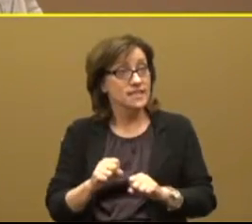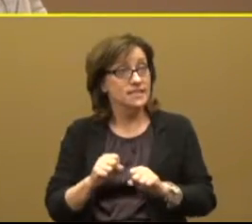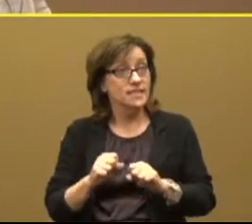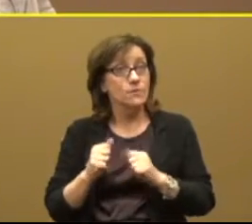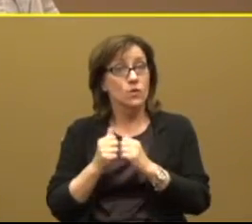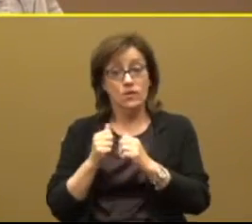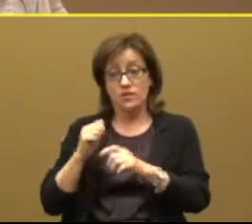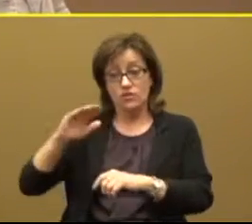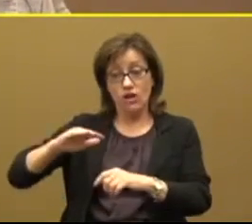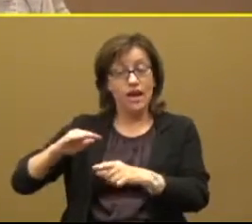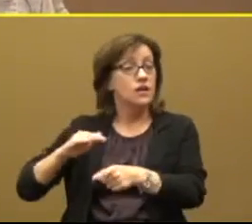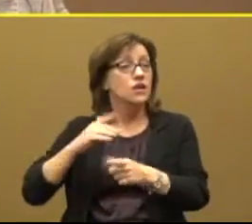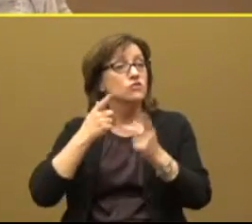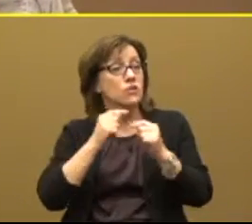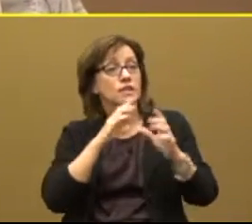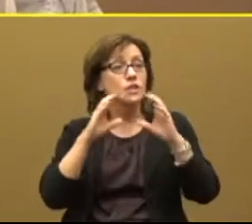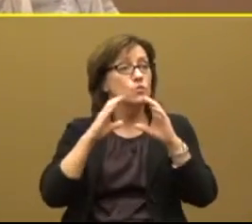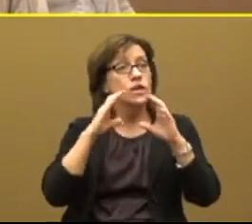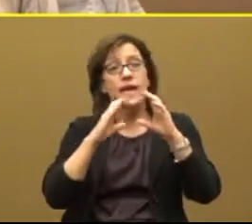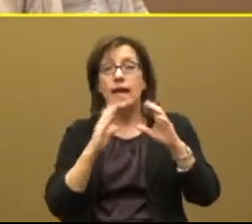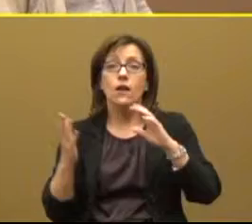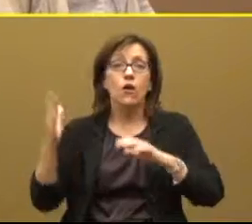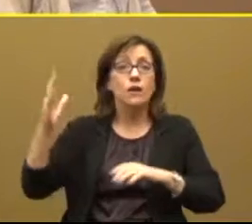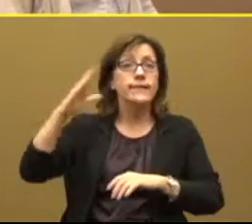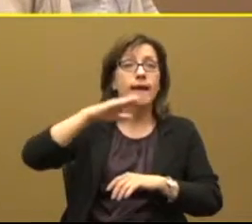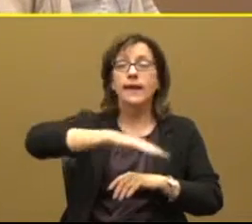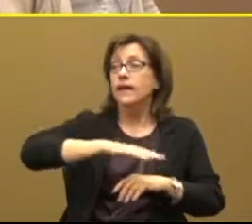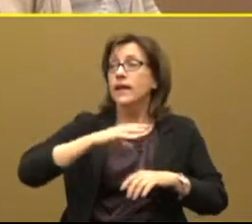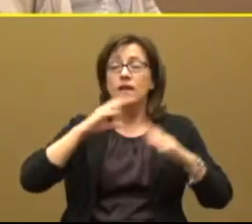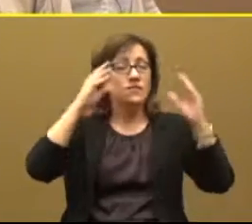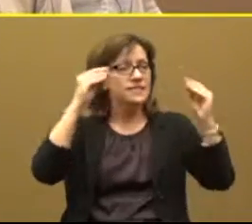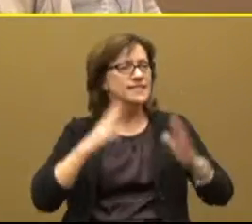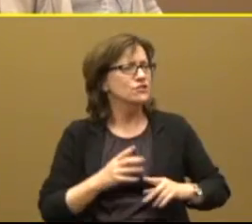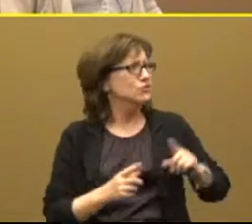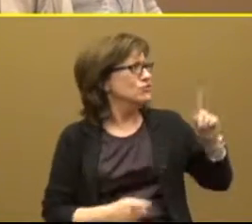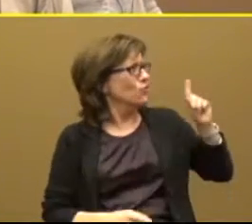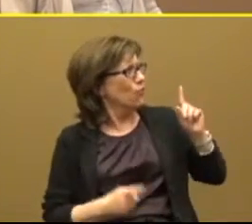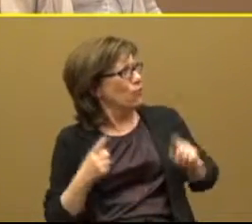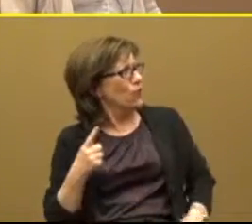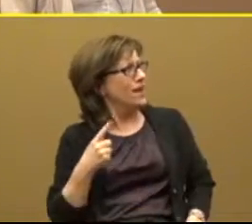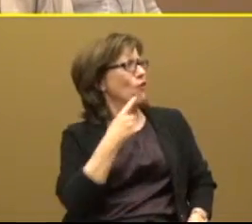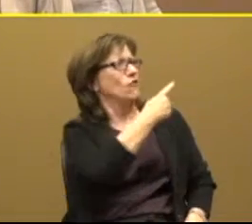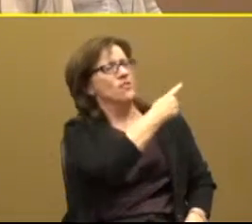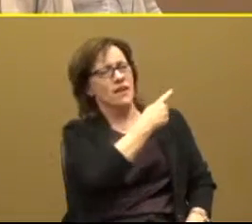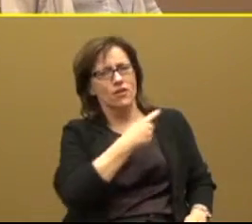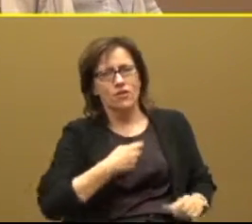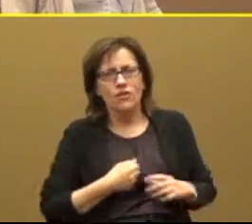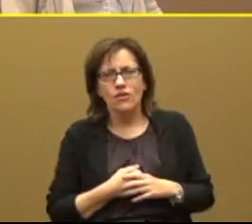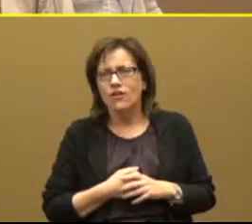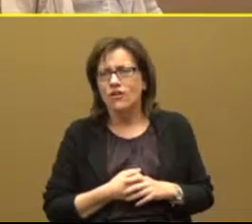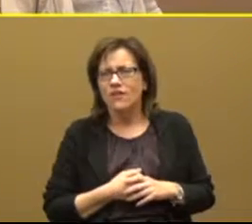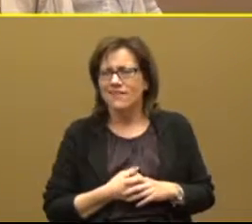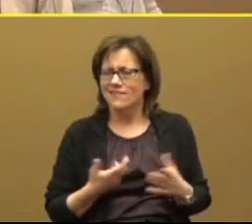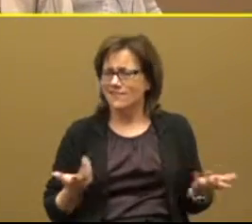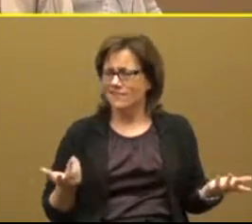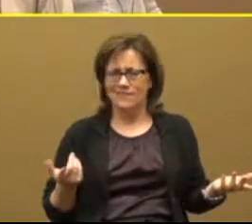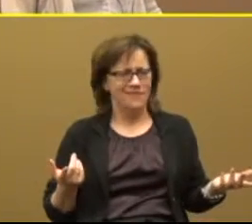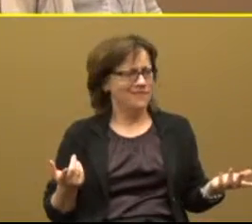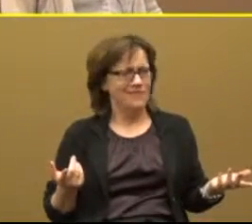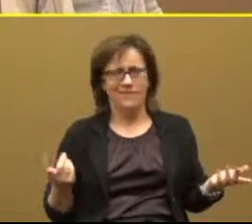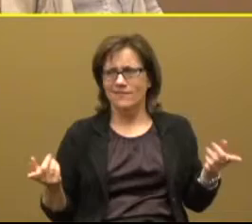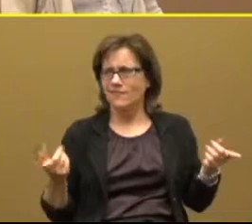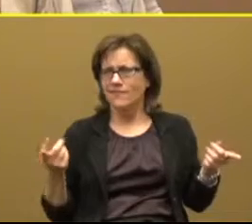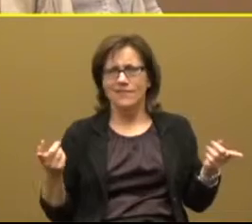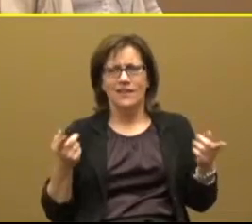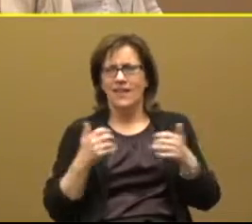communicate all day long and the teacher is across the room, right? Not very successful, is